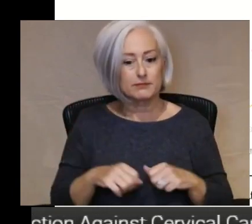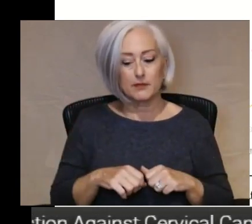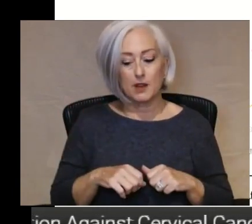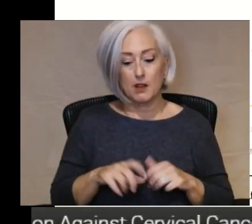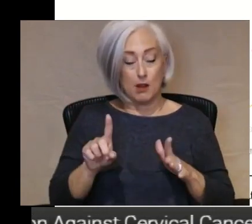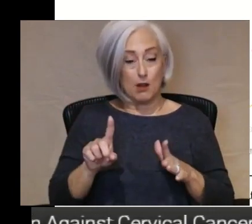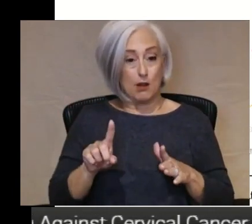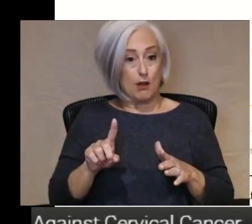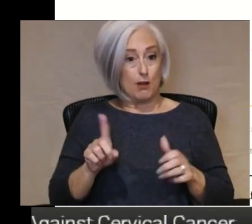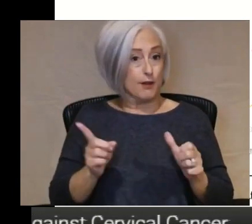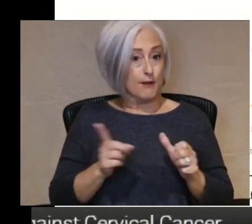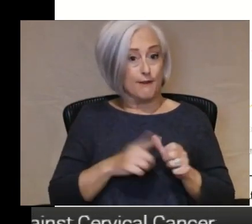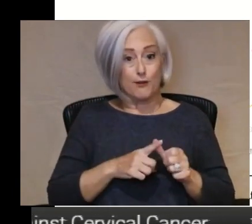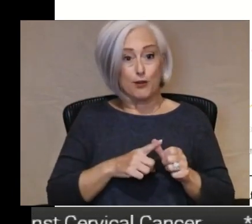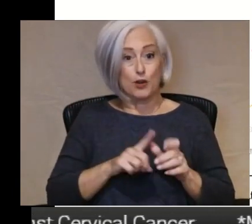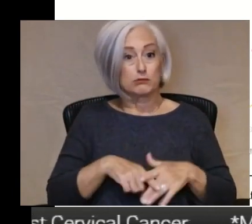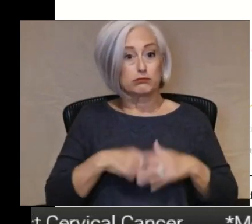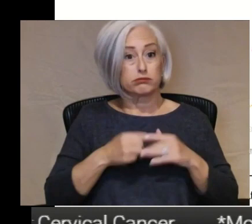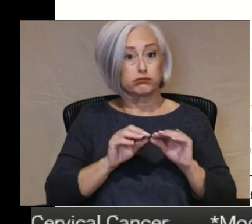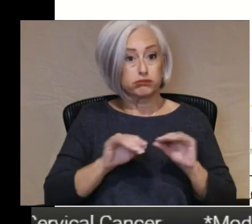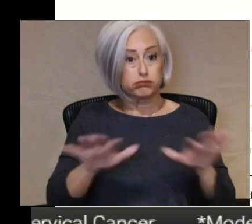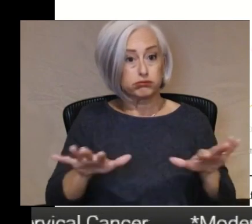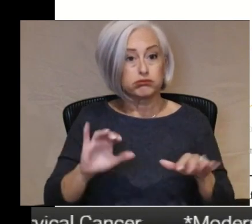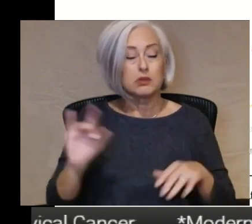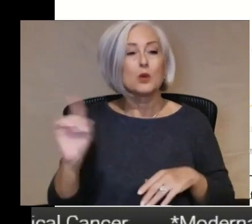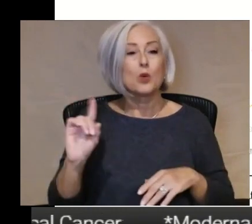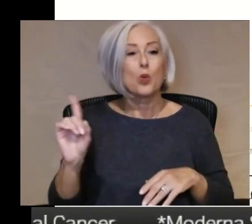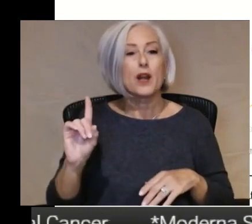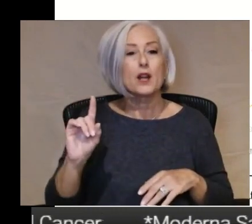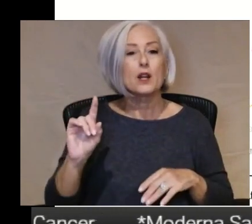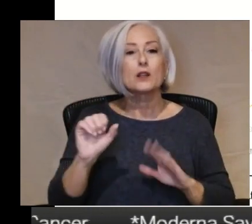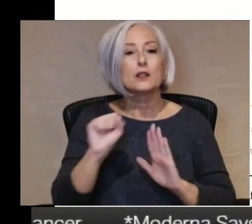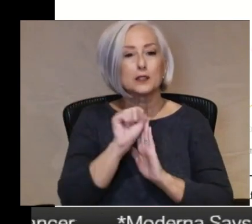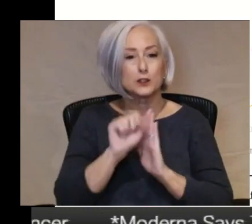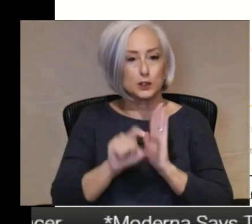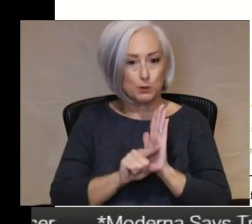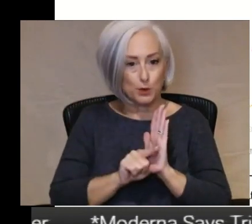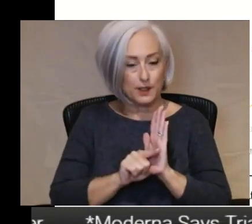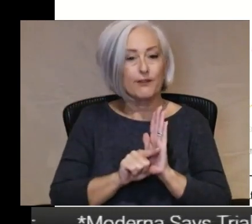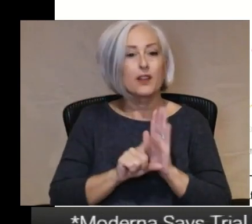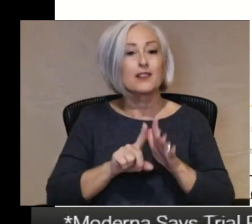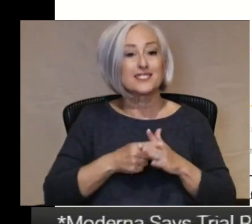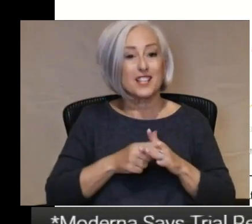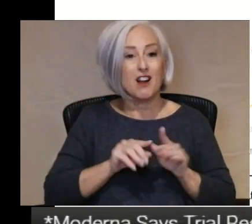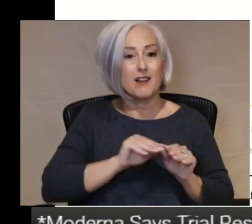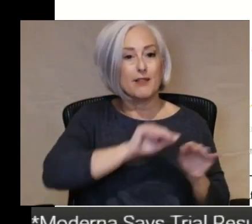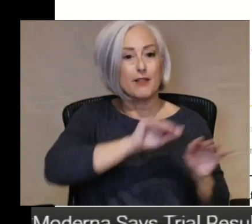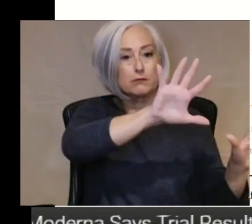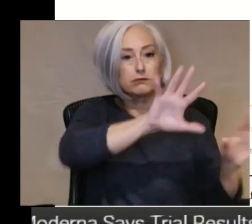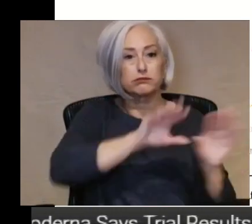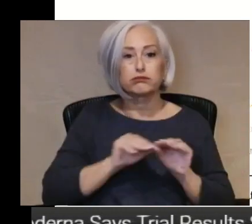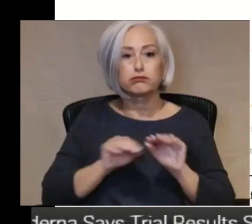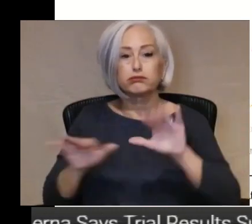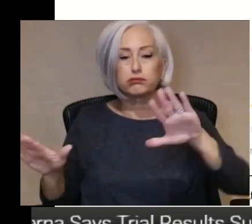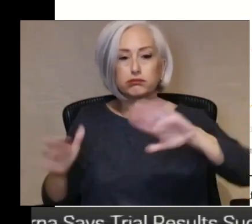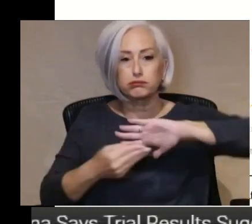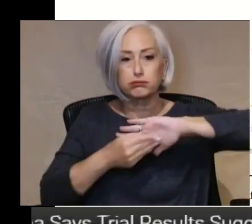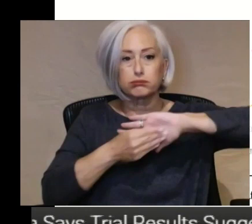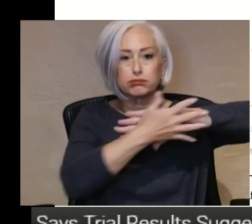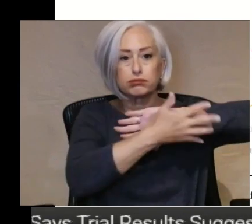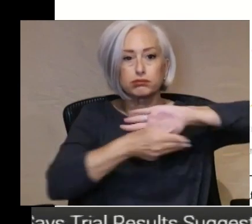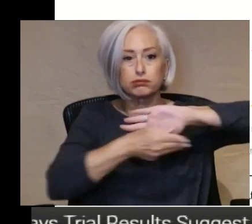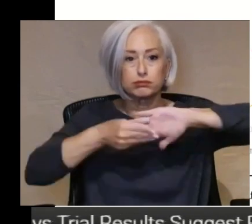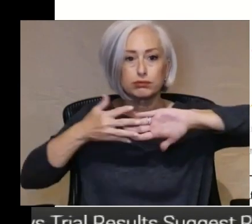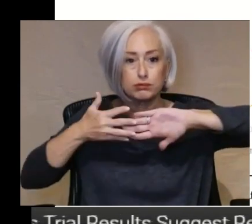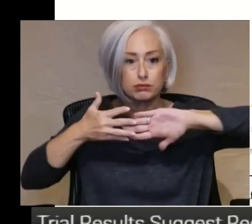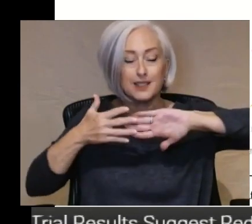hotspot was Springfield, and it spread throughout the United States along interstate highways. And now we're seeing it up in New York, and which is